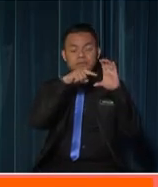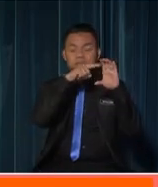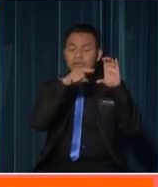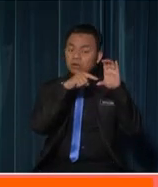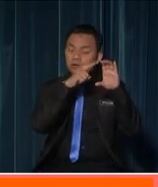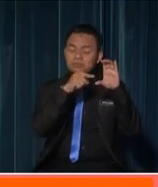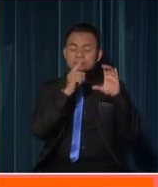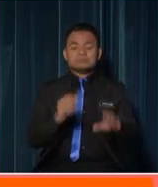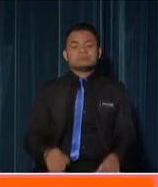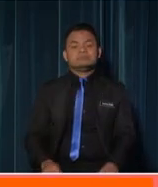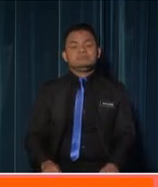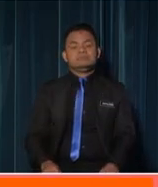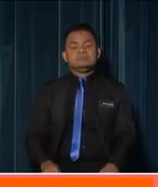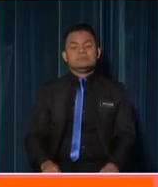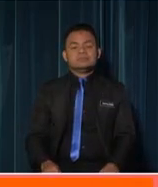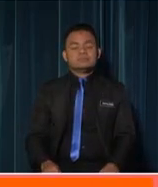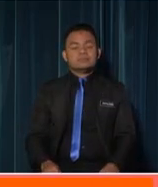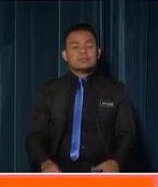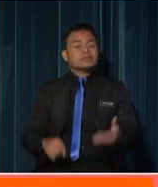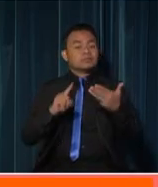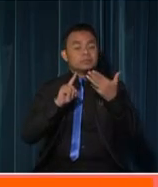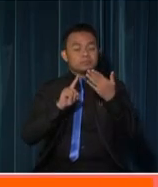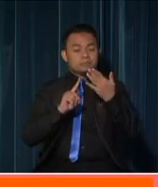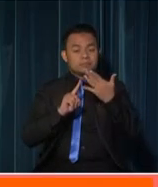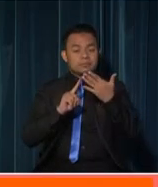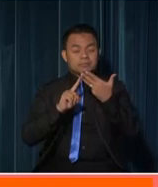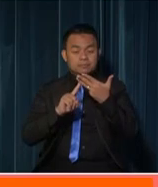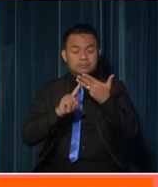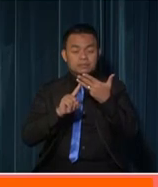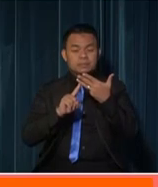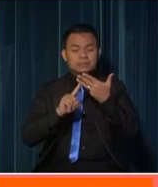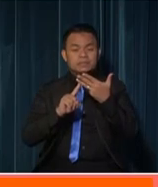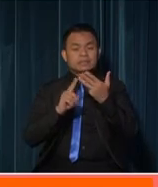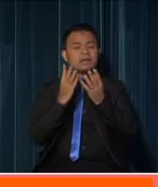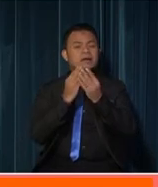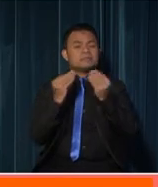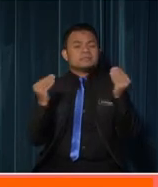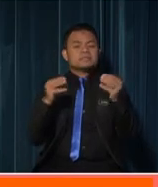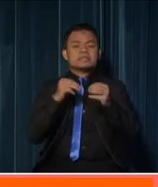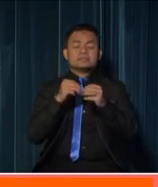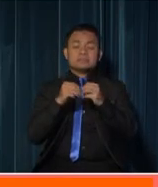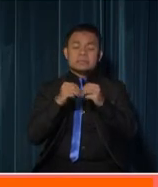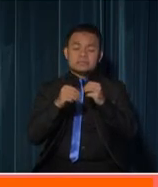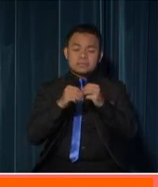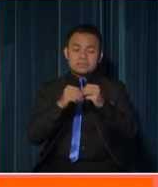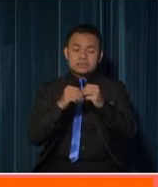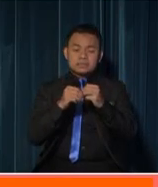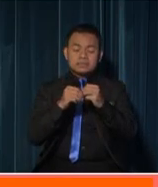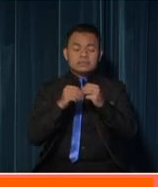And fourth, solve problems involving daily